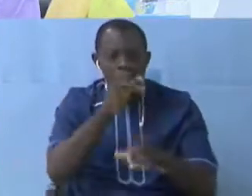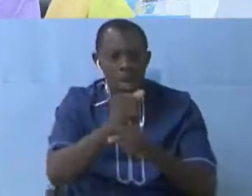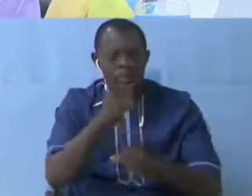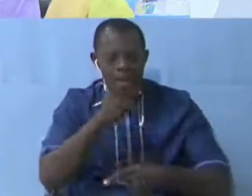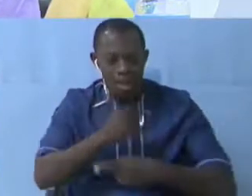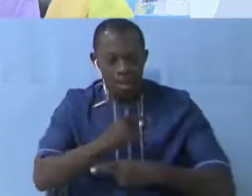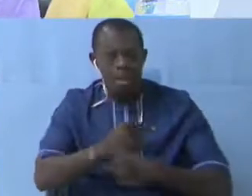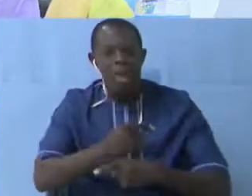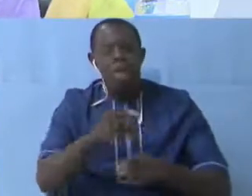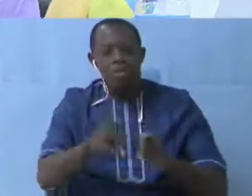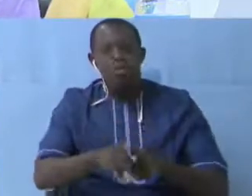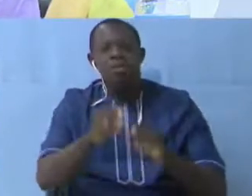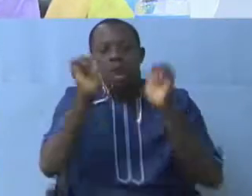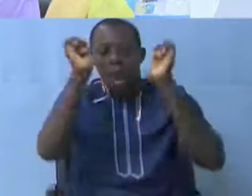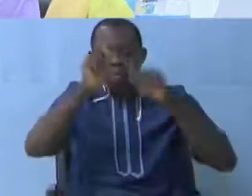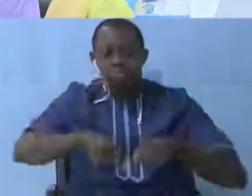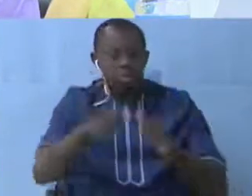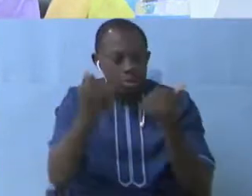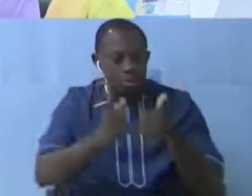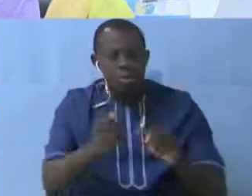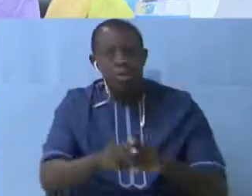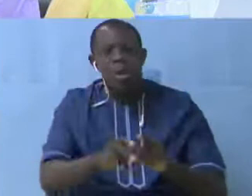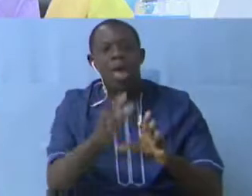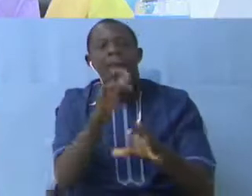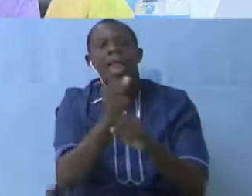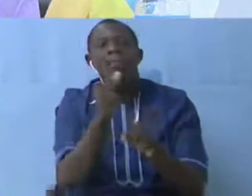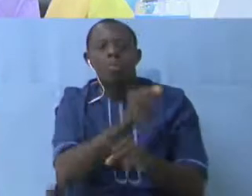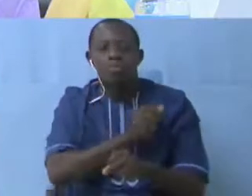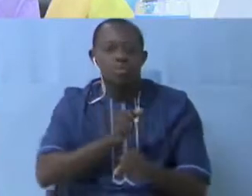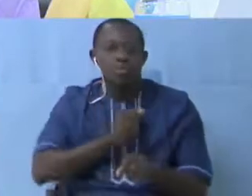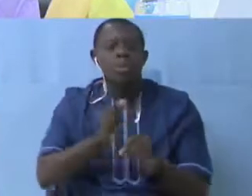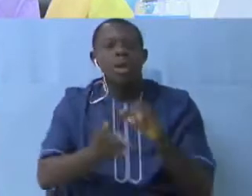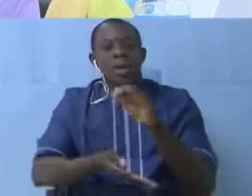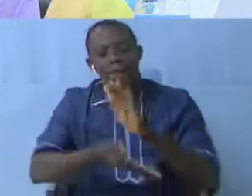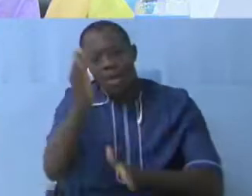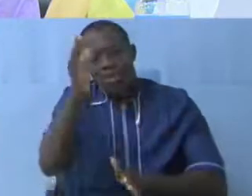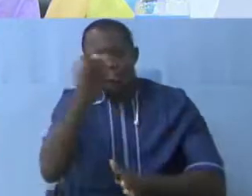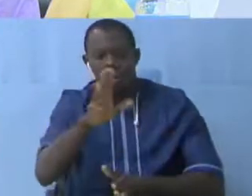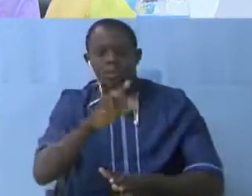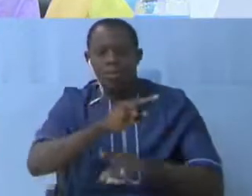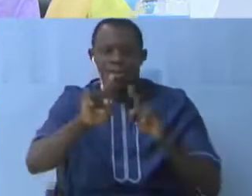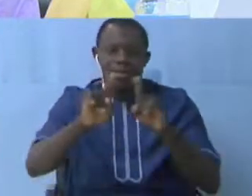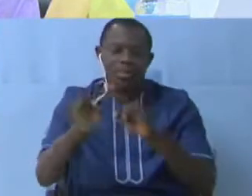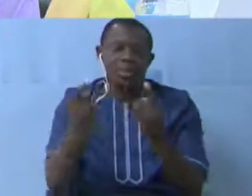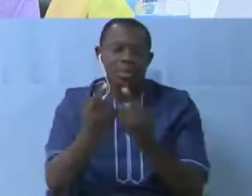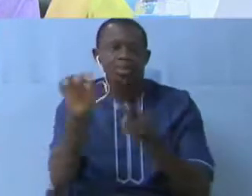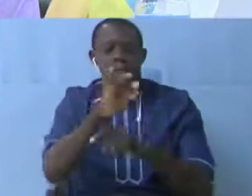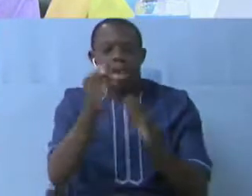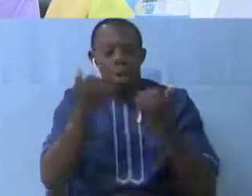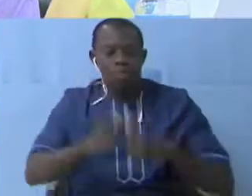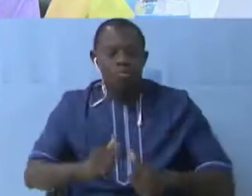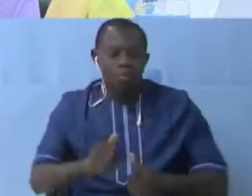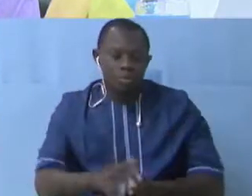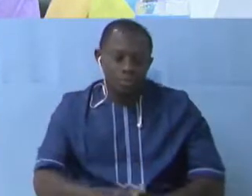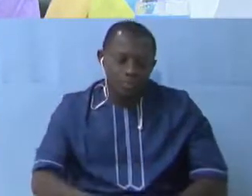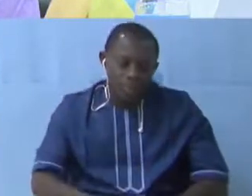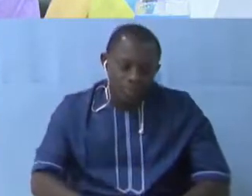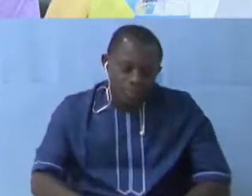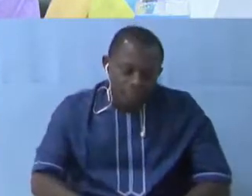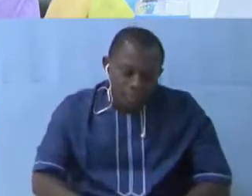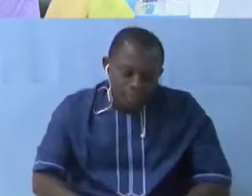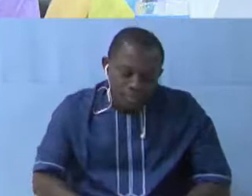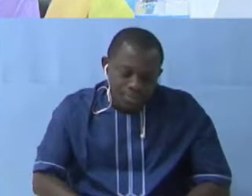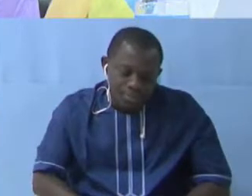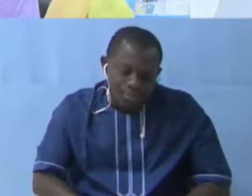past. ki tamit nag gis tamit nag li nga xam ne nii mooy seeni soldat ak seeni lépp loo xam ne nii jëfoon nañ ko rek pour